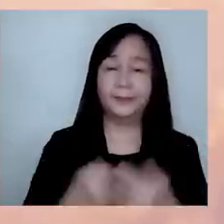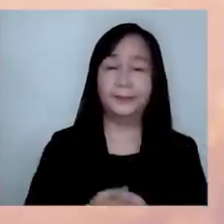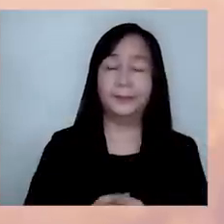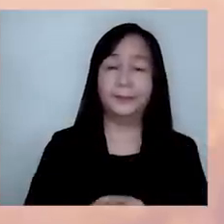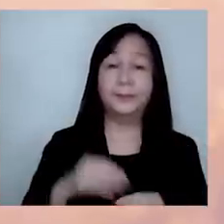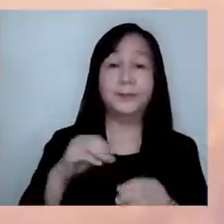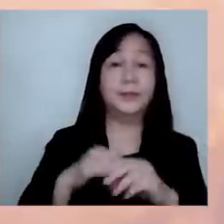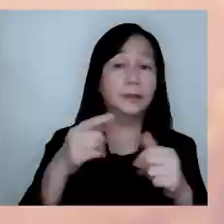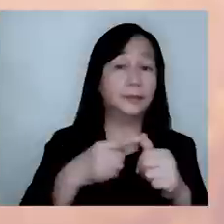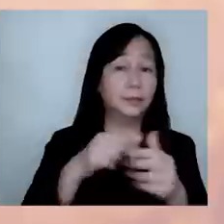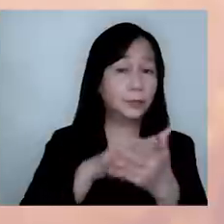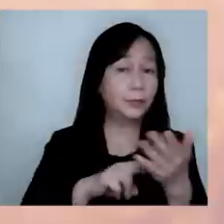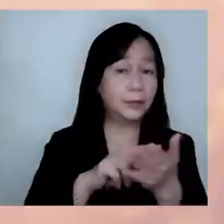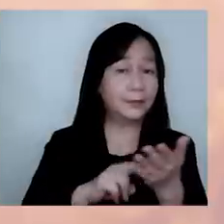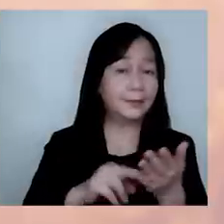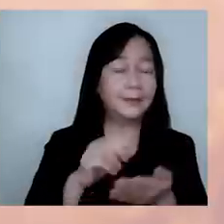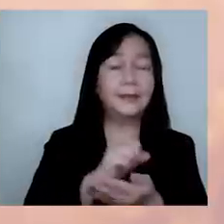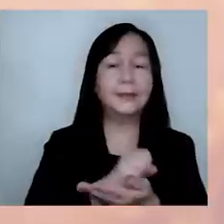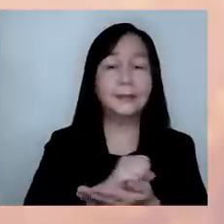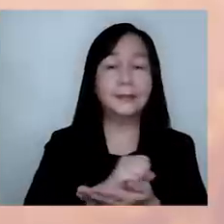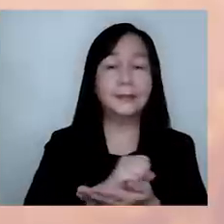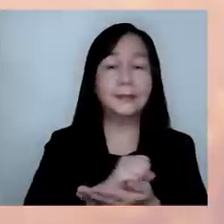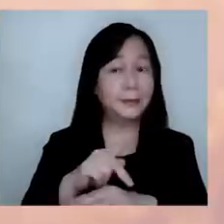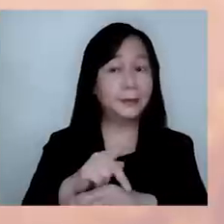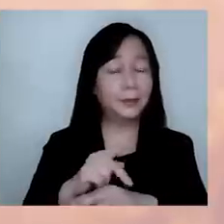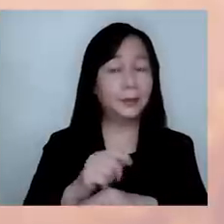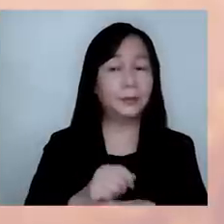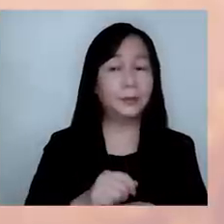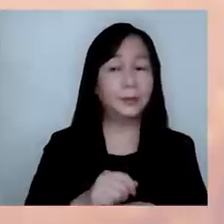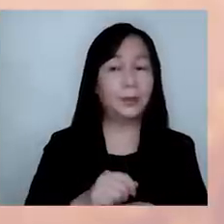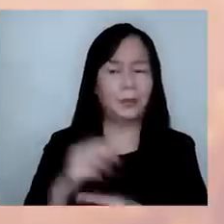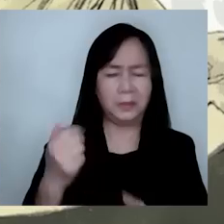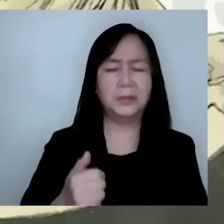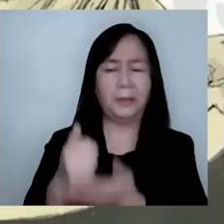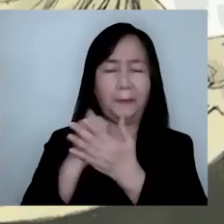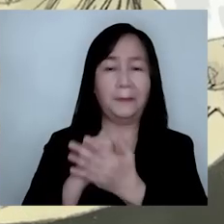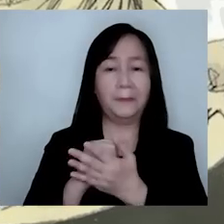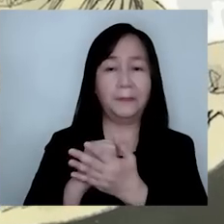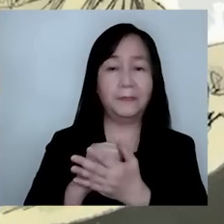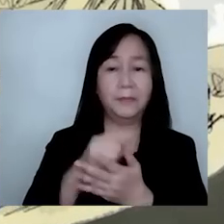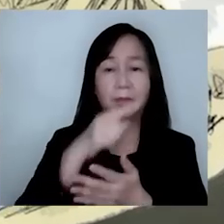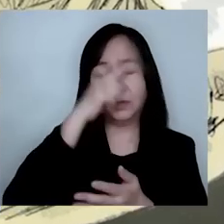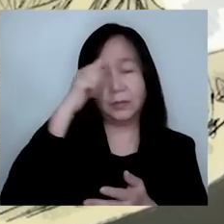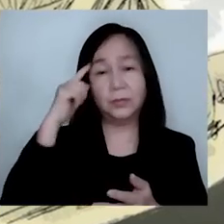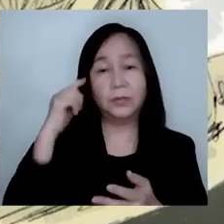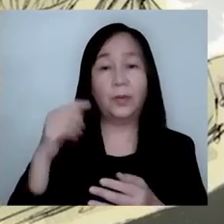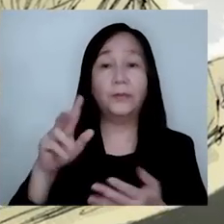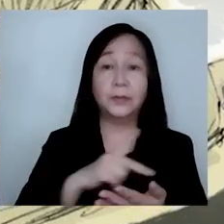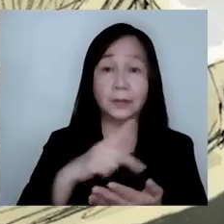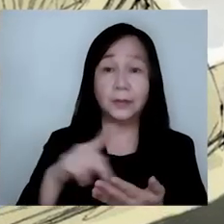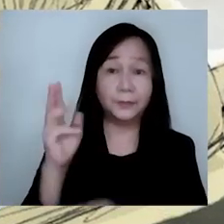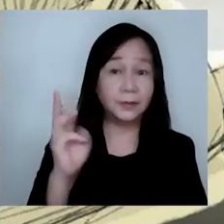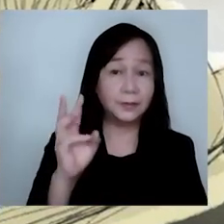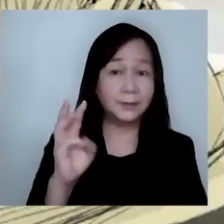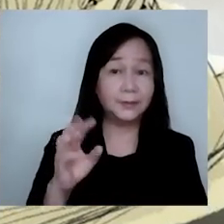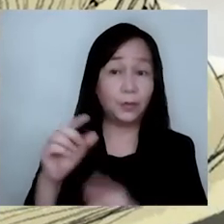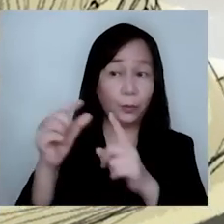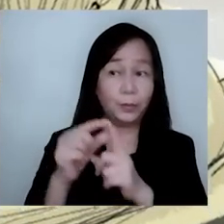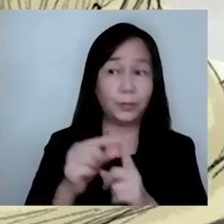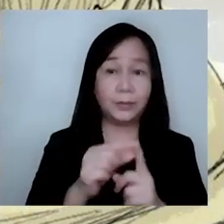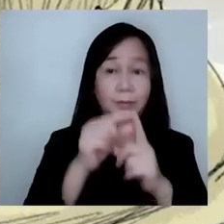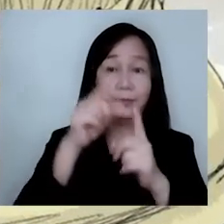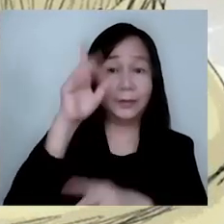Peter was helped by psalm 16. the word of God helped him to